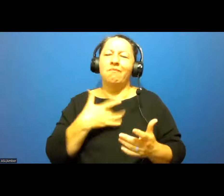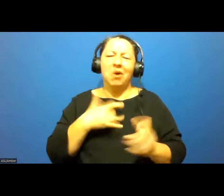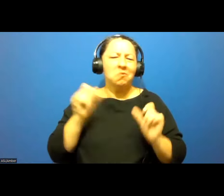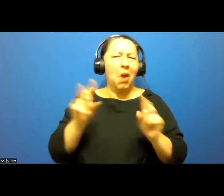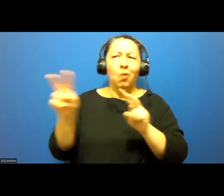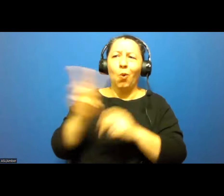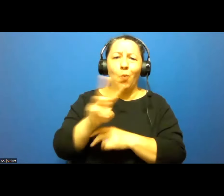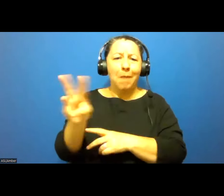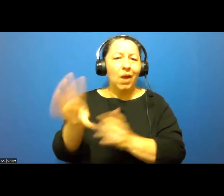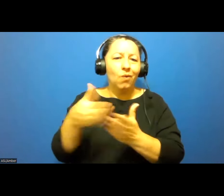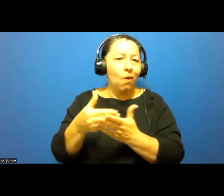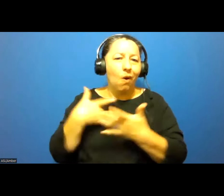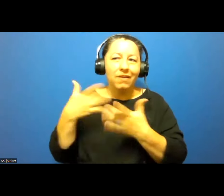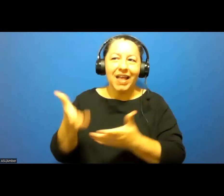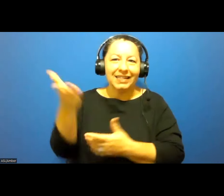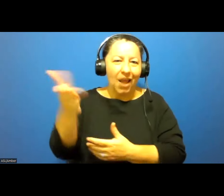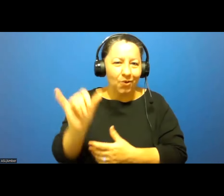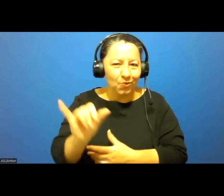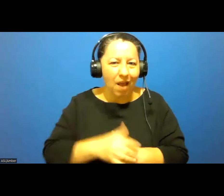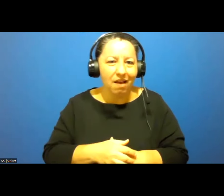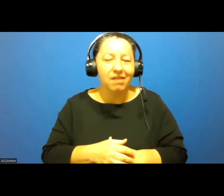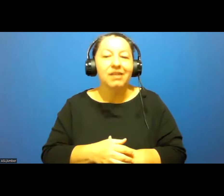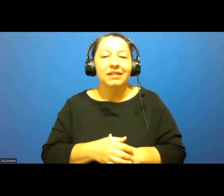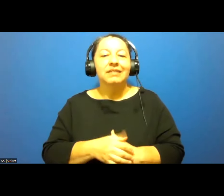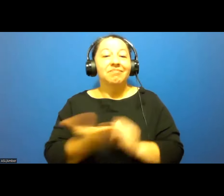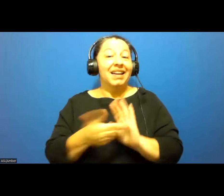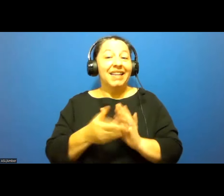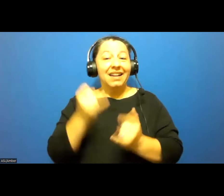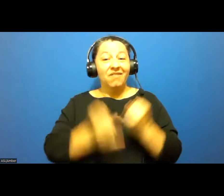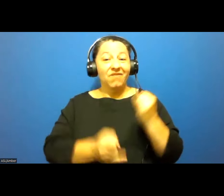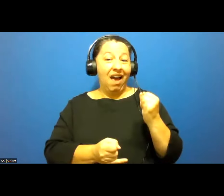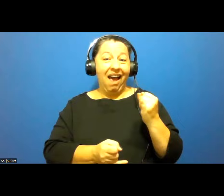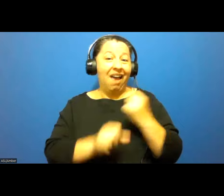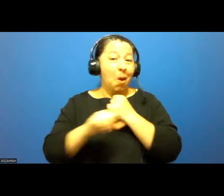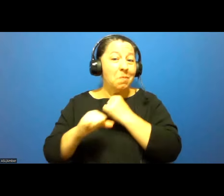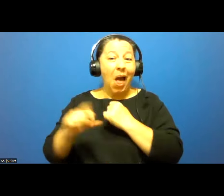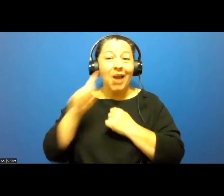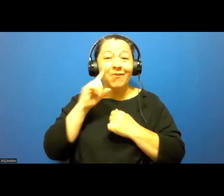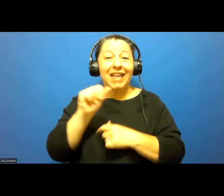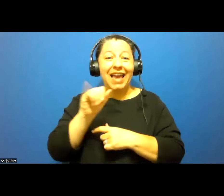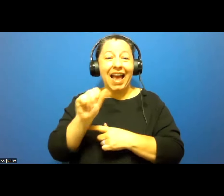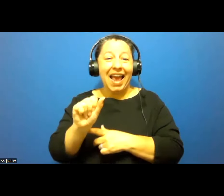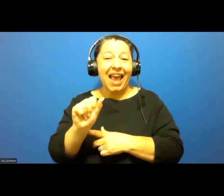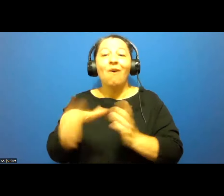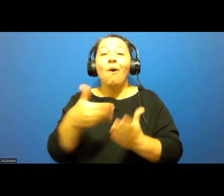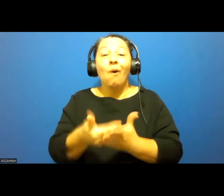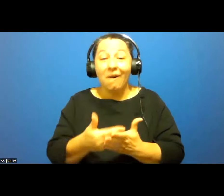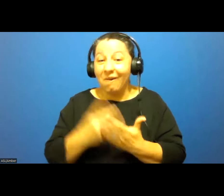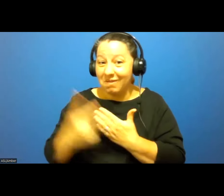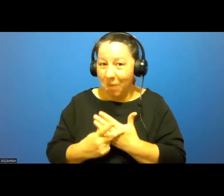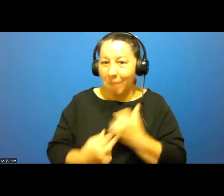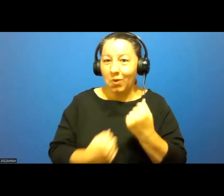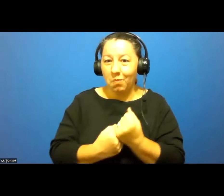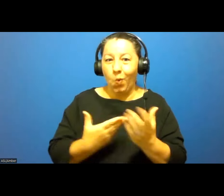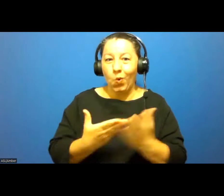the events will be mentioned there as well. And again, just a final plug for the AIA. All our programs are supported